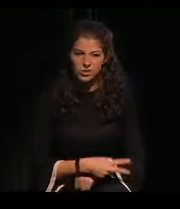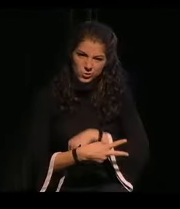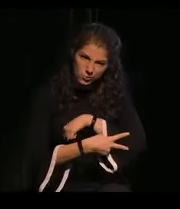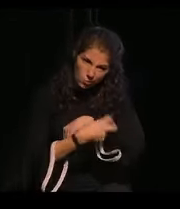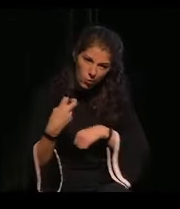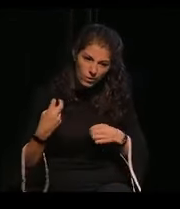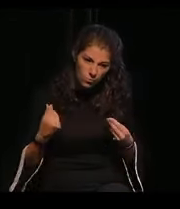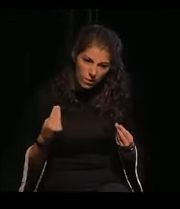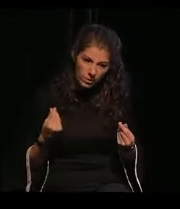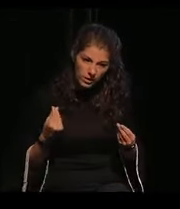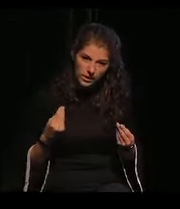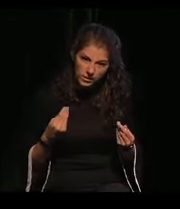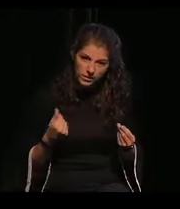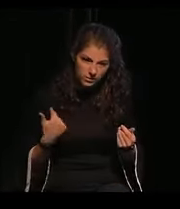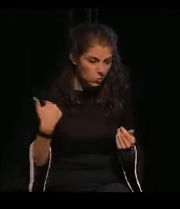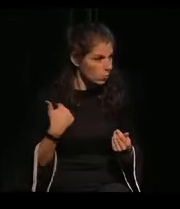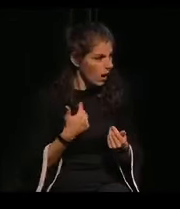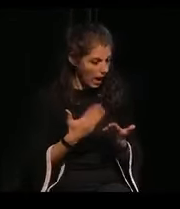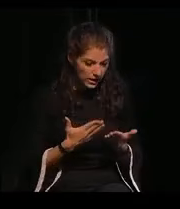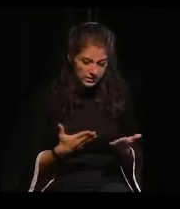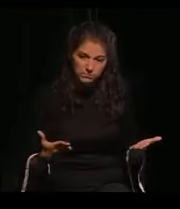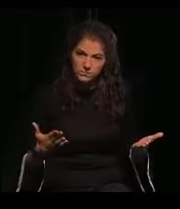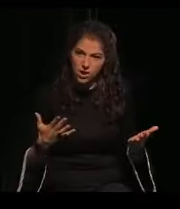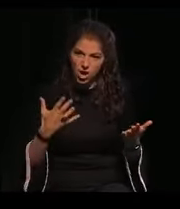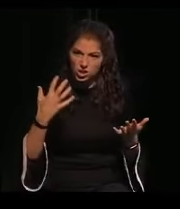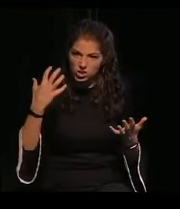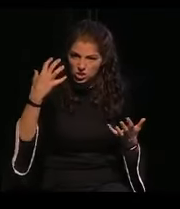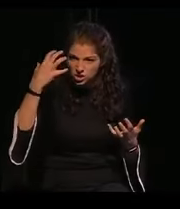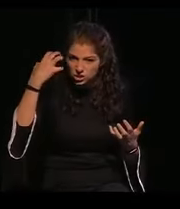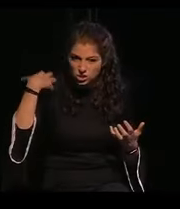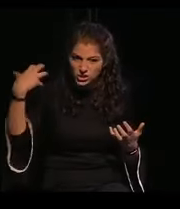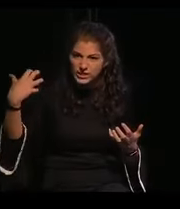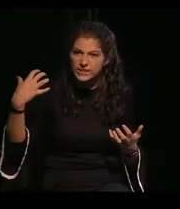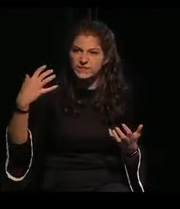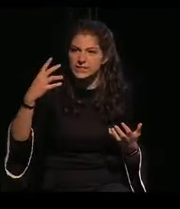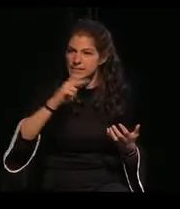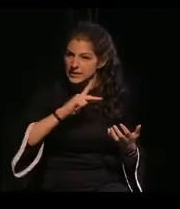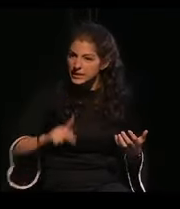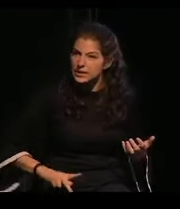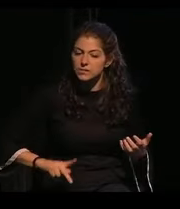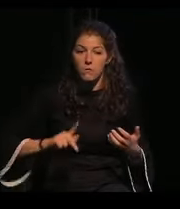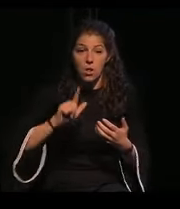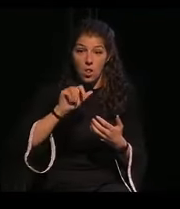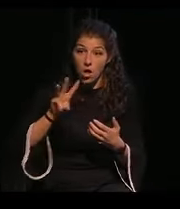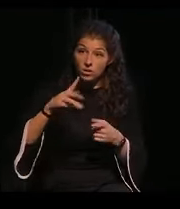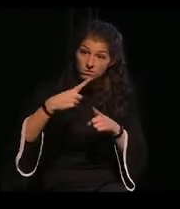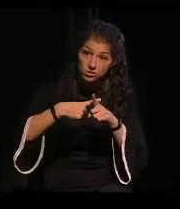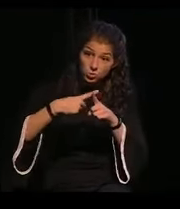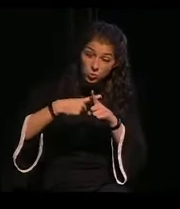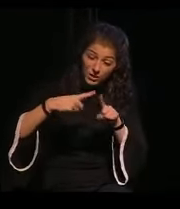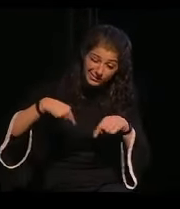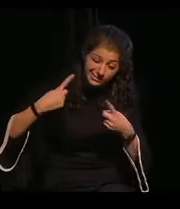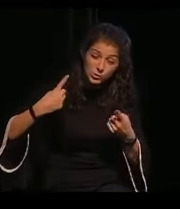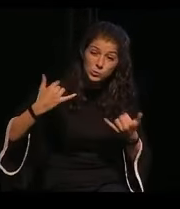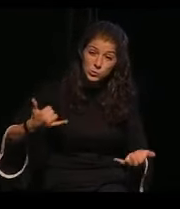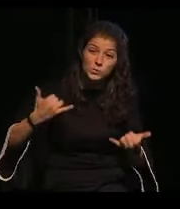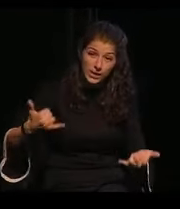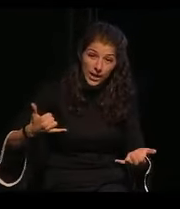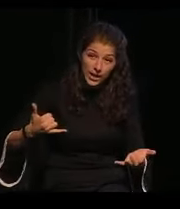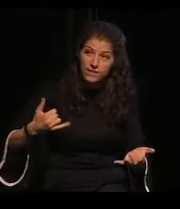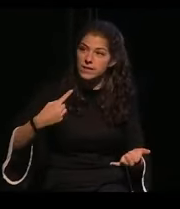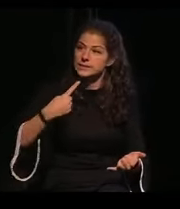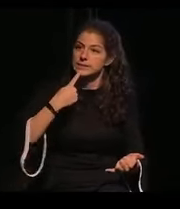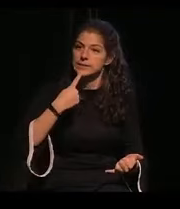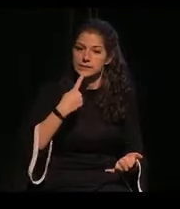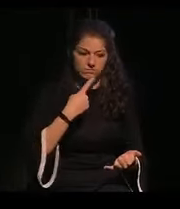Stolen properties. We have items from our chiefs and our kings, and yet there are laws in the United Kingdom today that